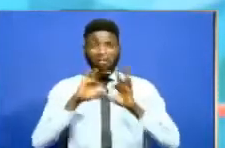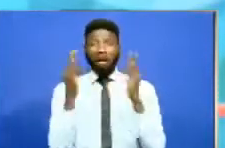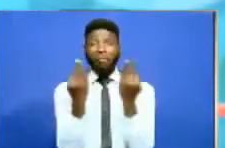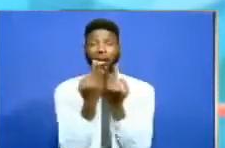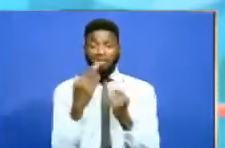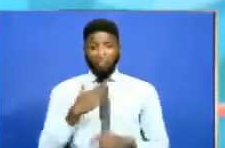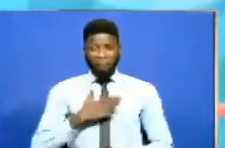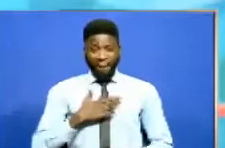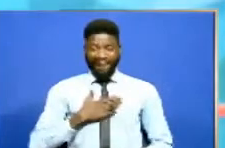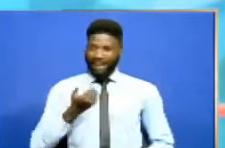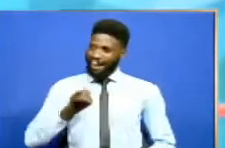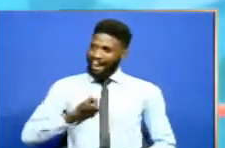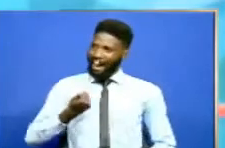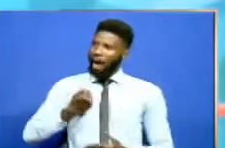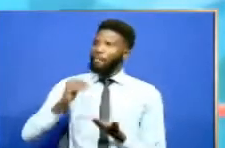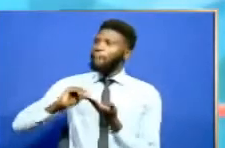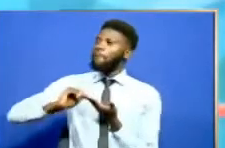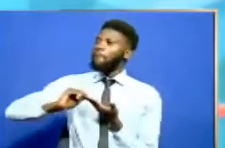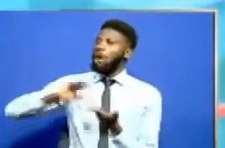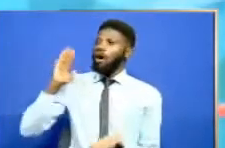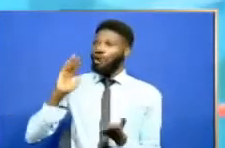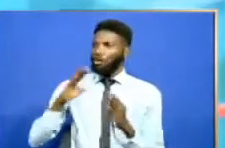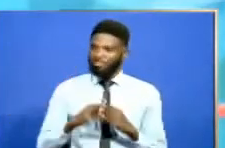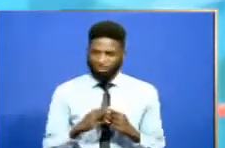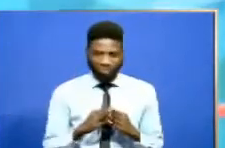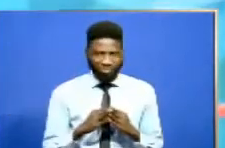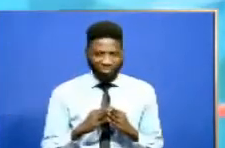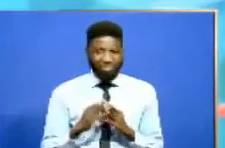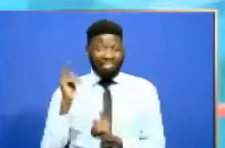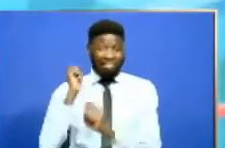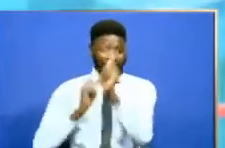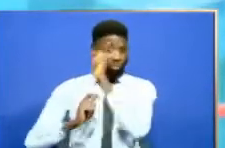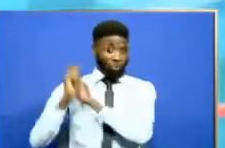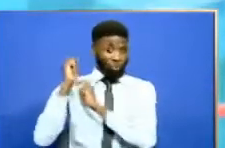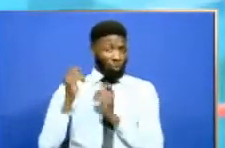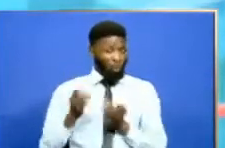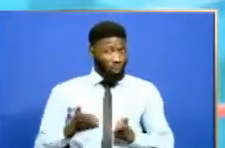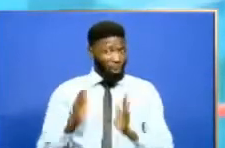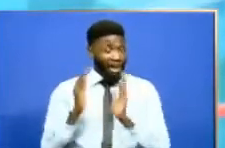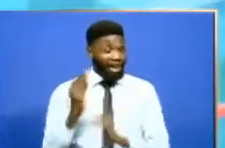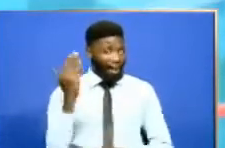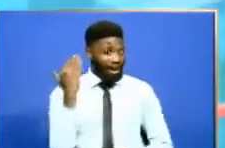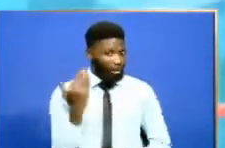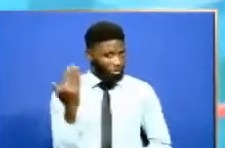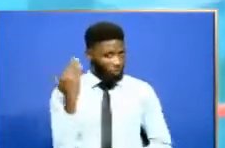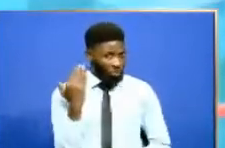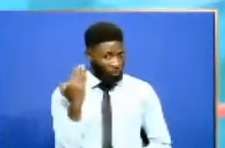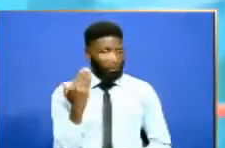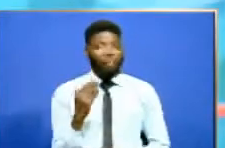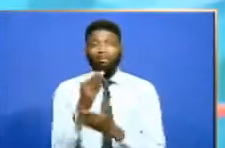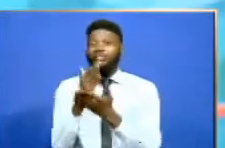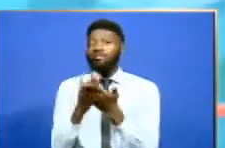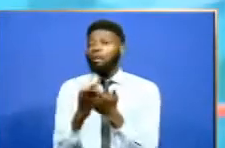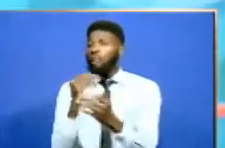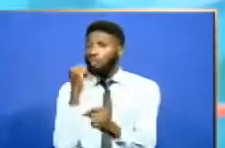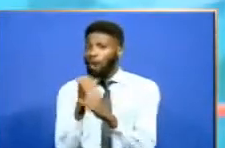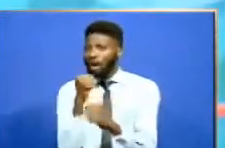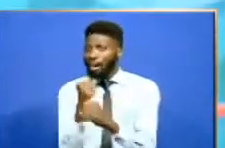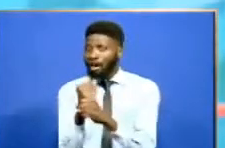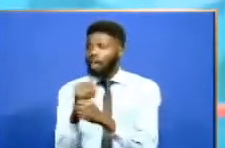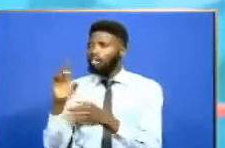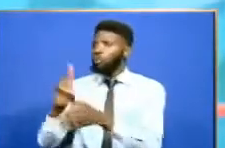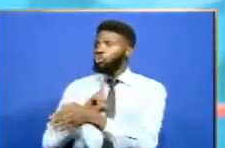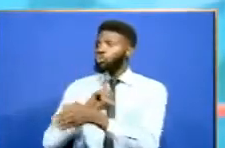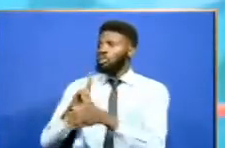of girls. And you know, traditionally, there were jobs and duties, even at the